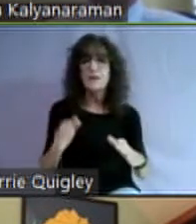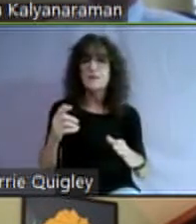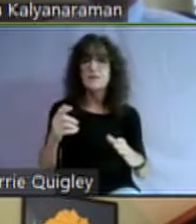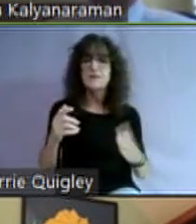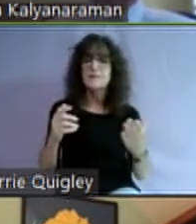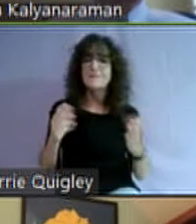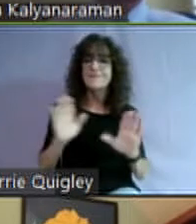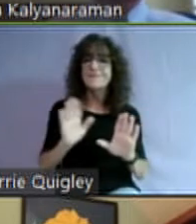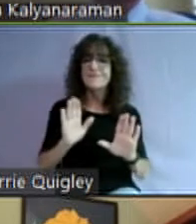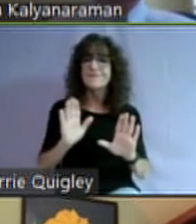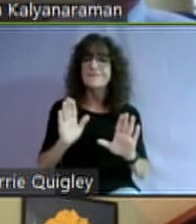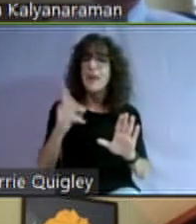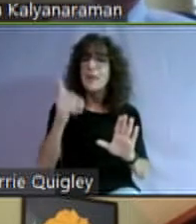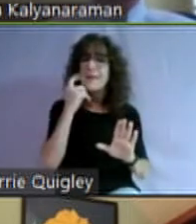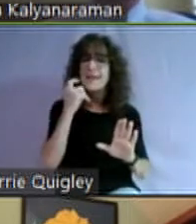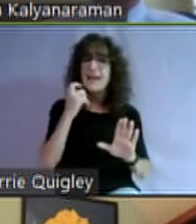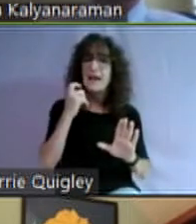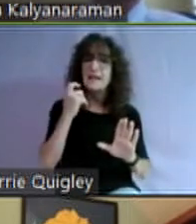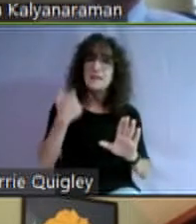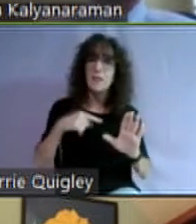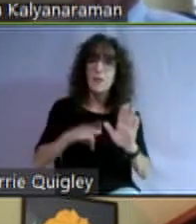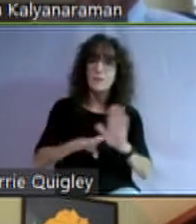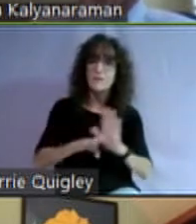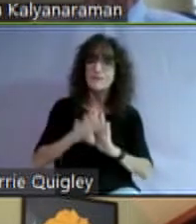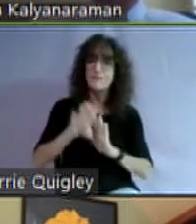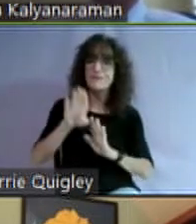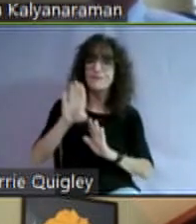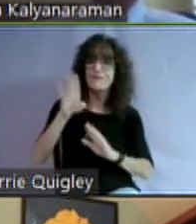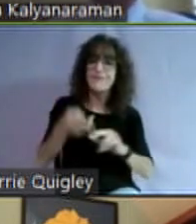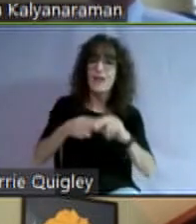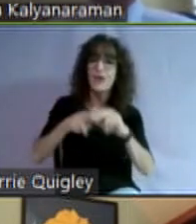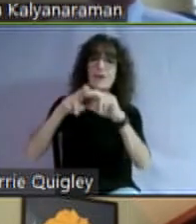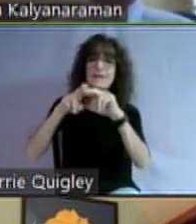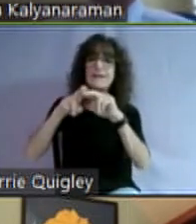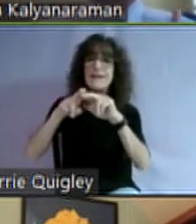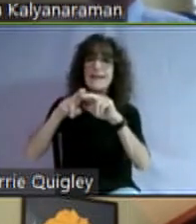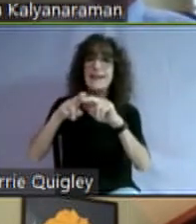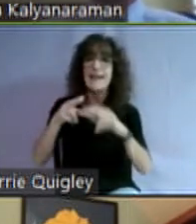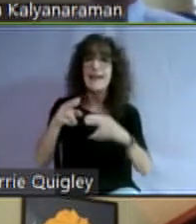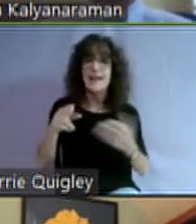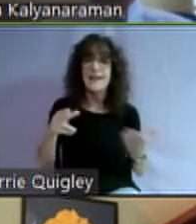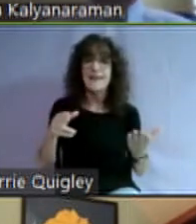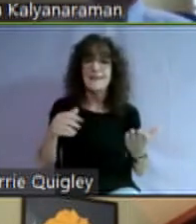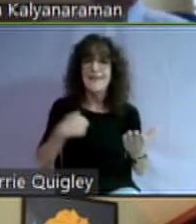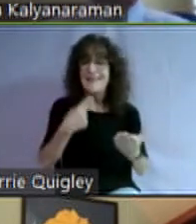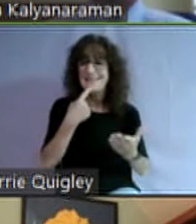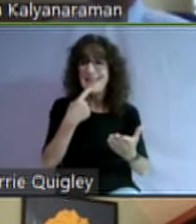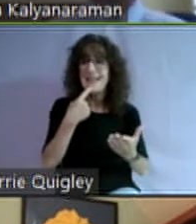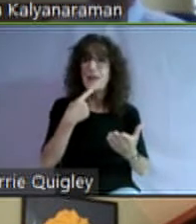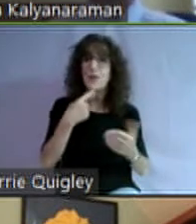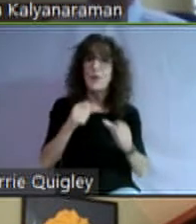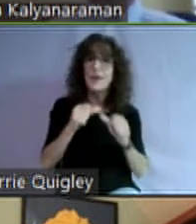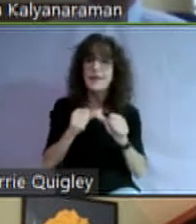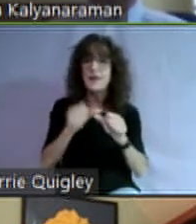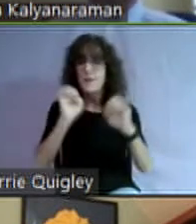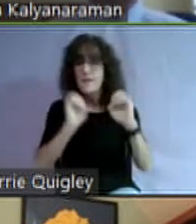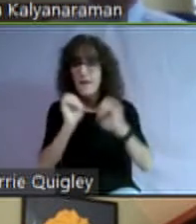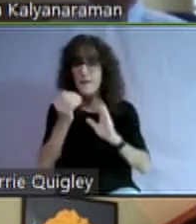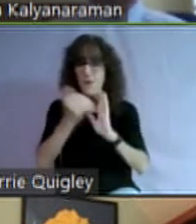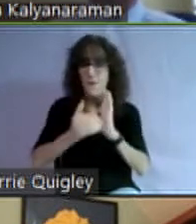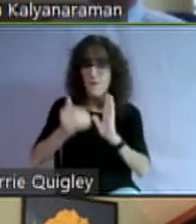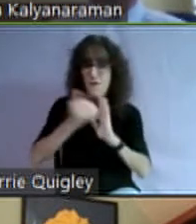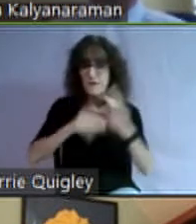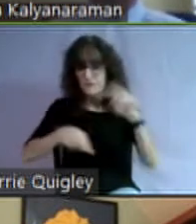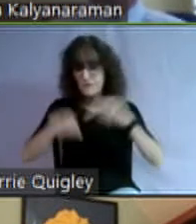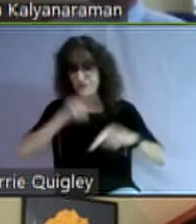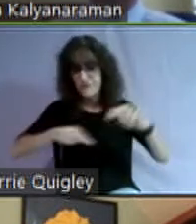recommendation because of how rapidly it was increasing. And of course, as I noted, we continue to reevaluate the